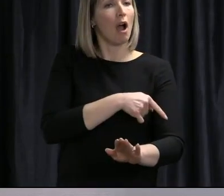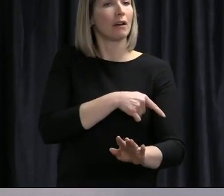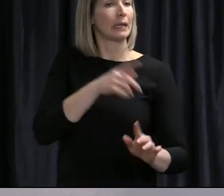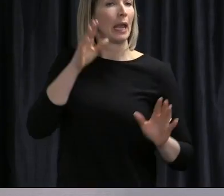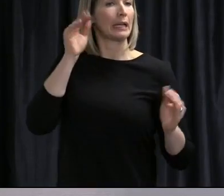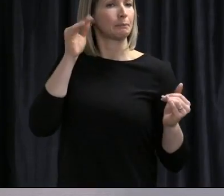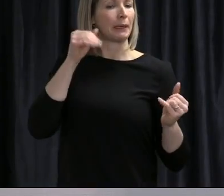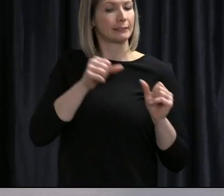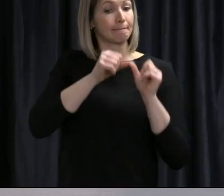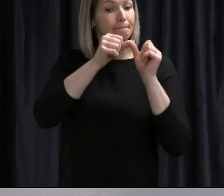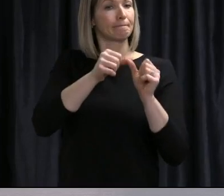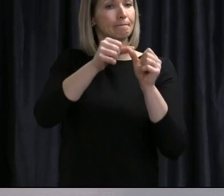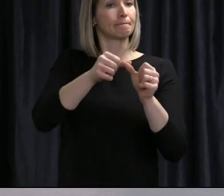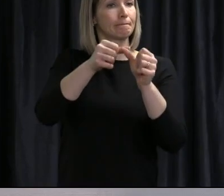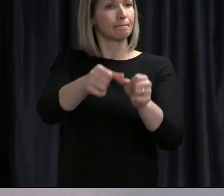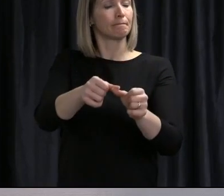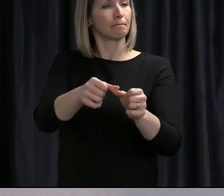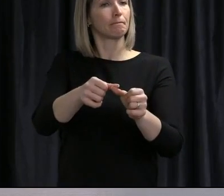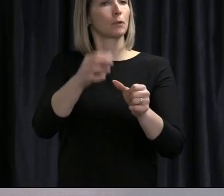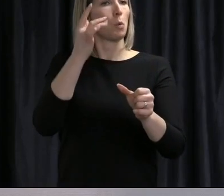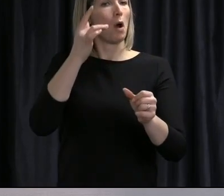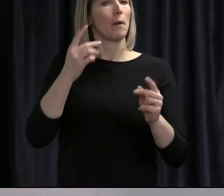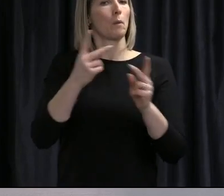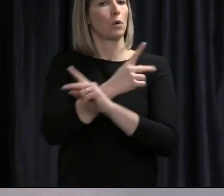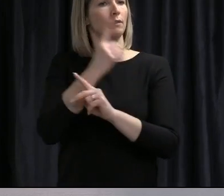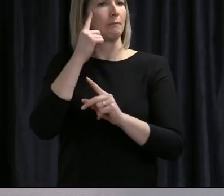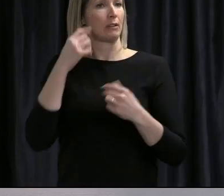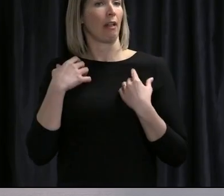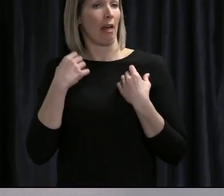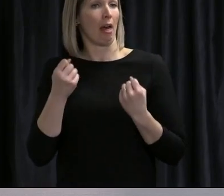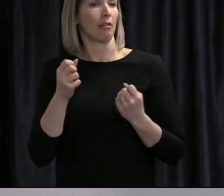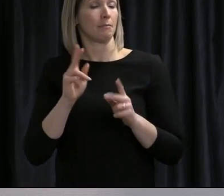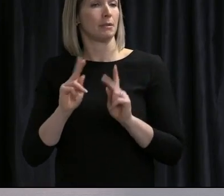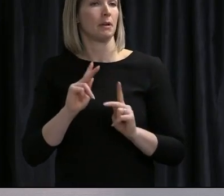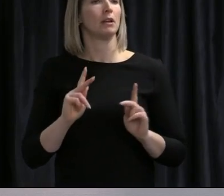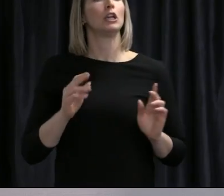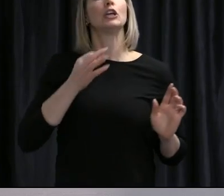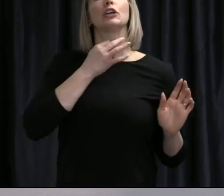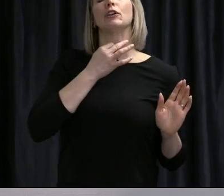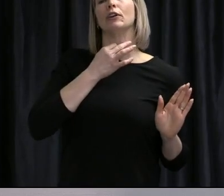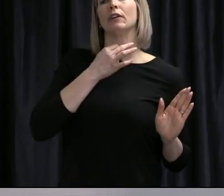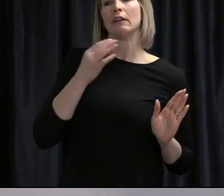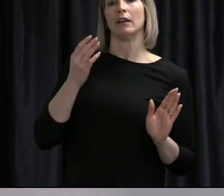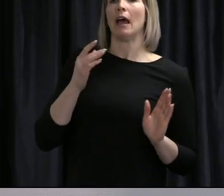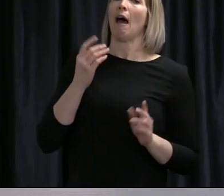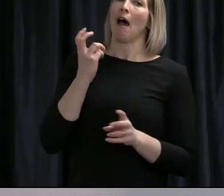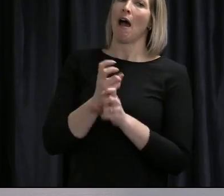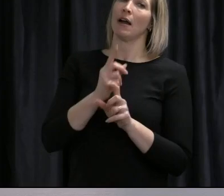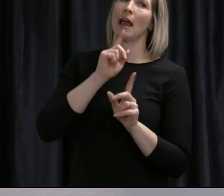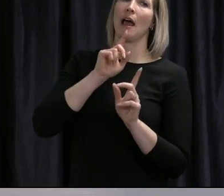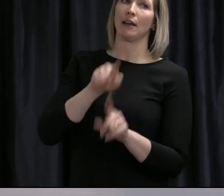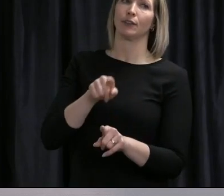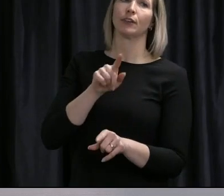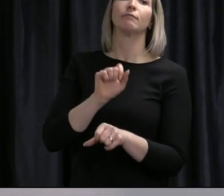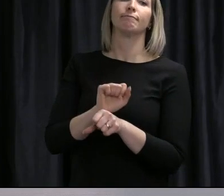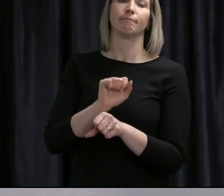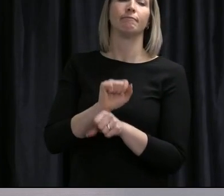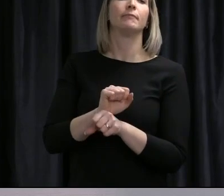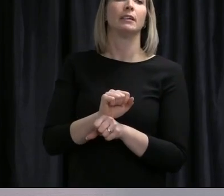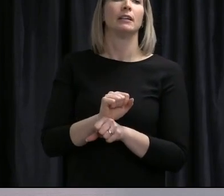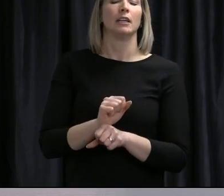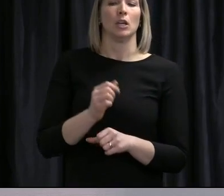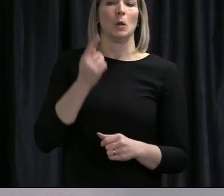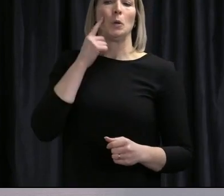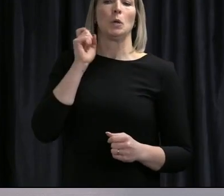question to answer. Certainly what we've seen in areas such as China, you know, with strict public